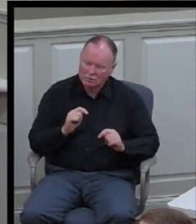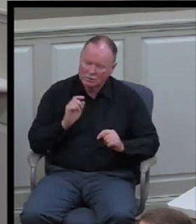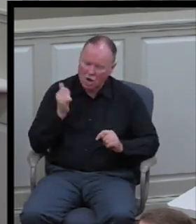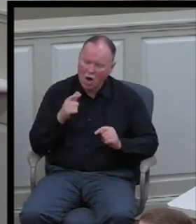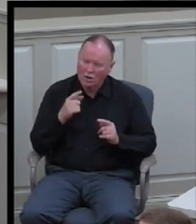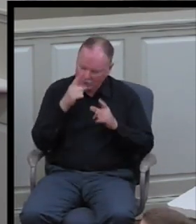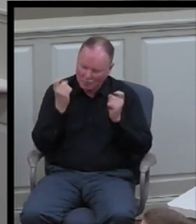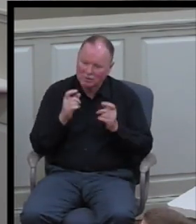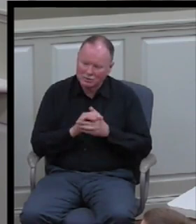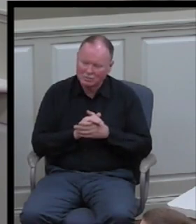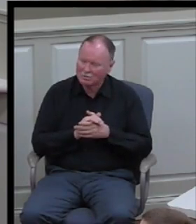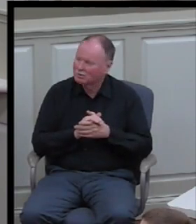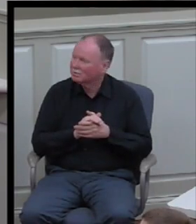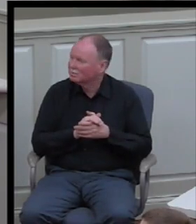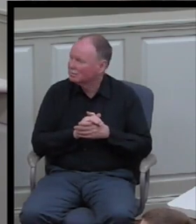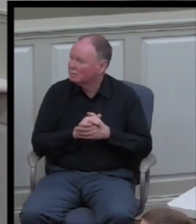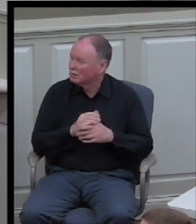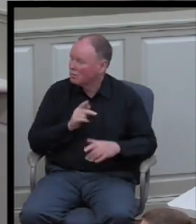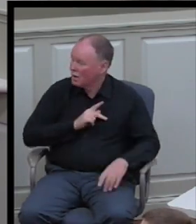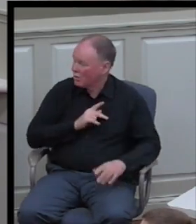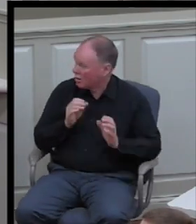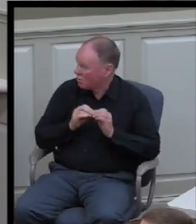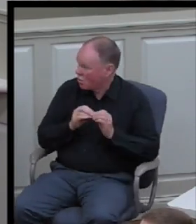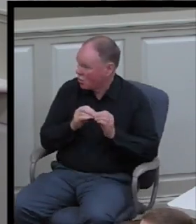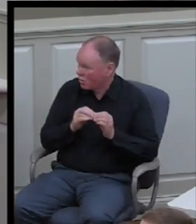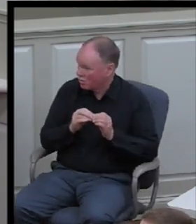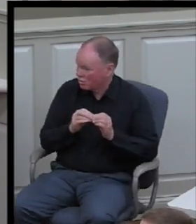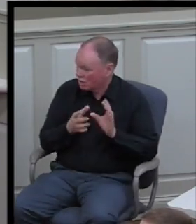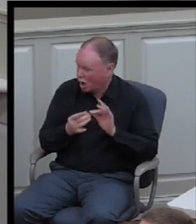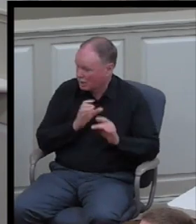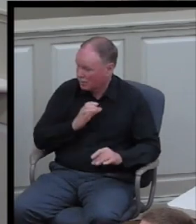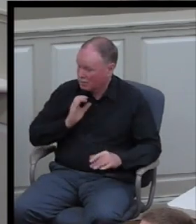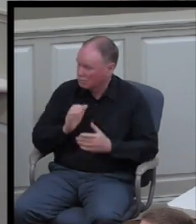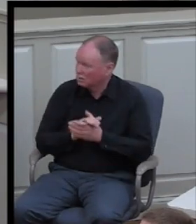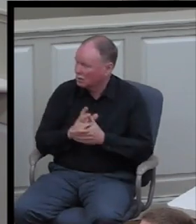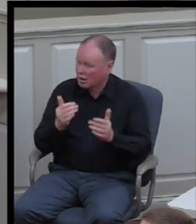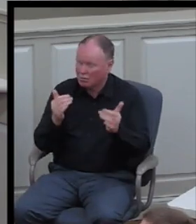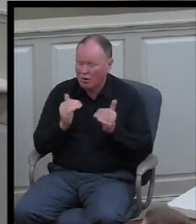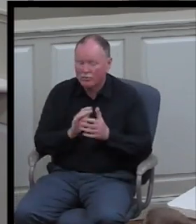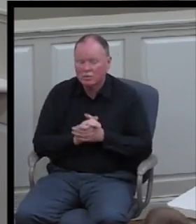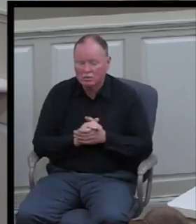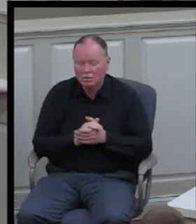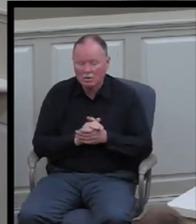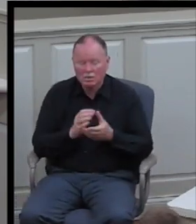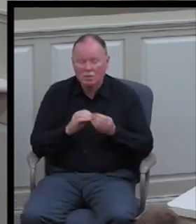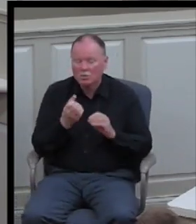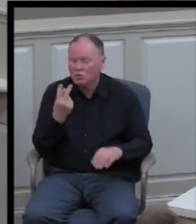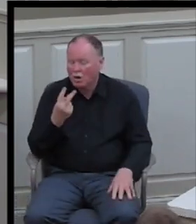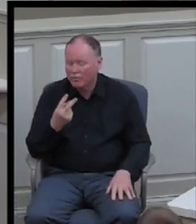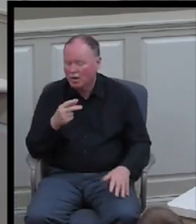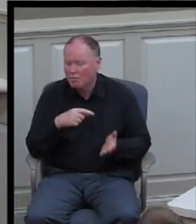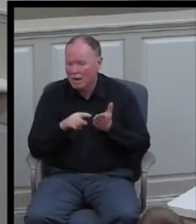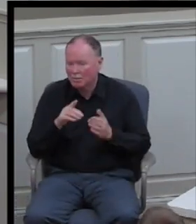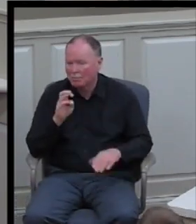Anything else? We'll move right on into item 12, which is